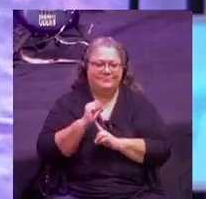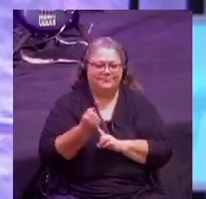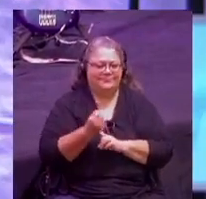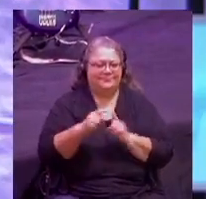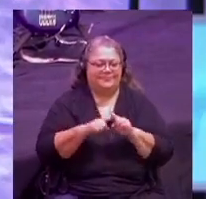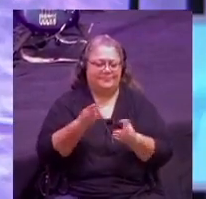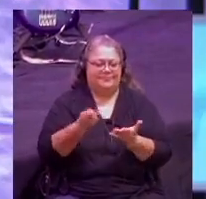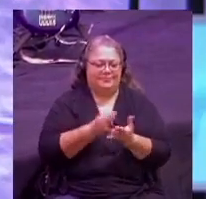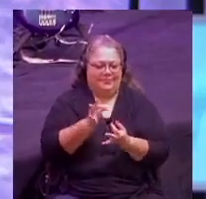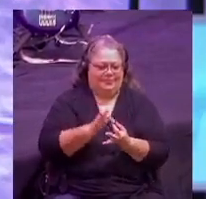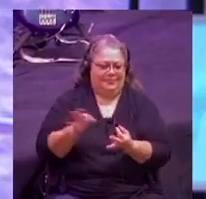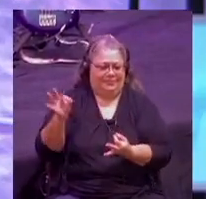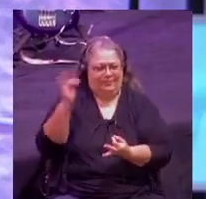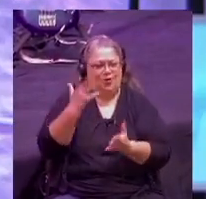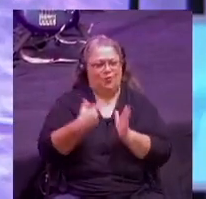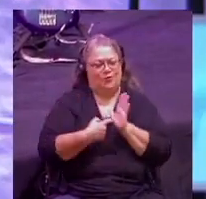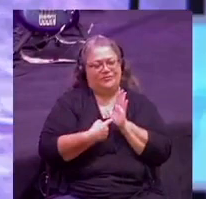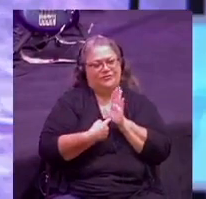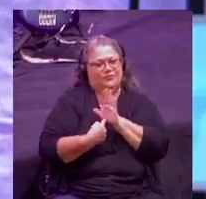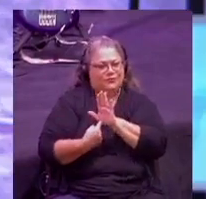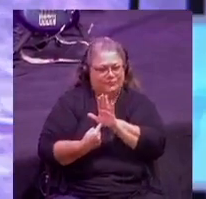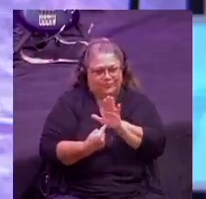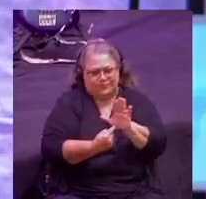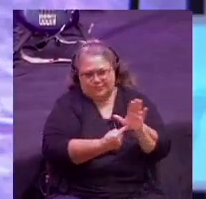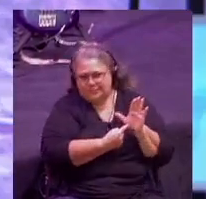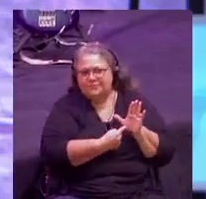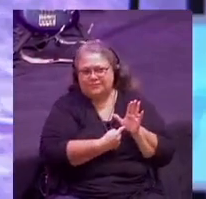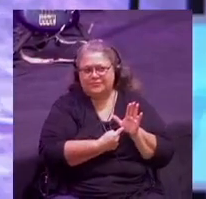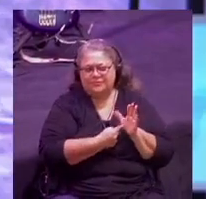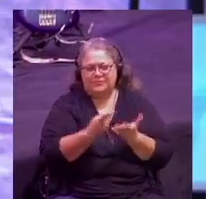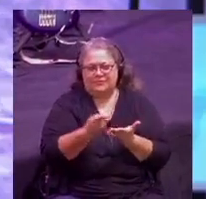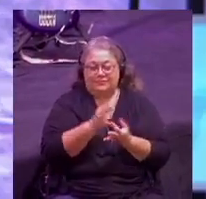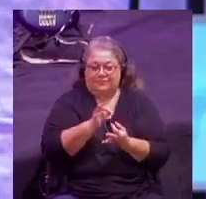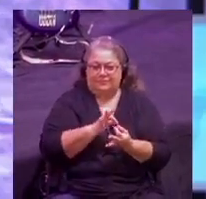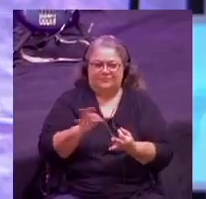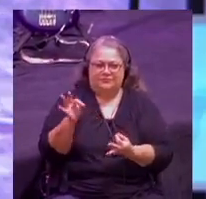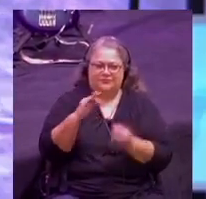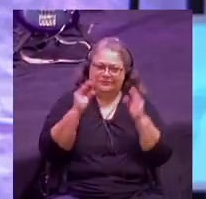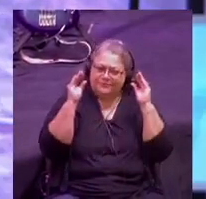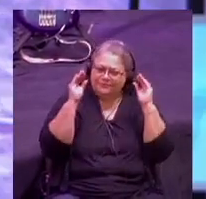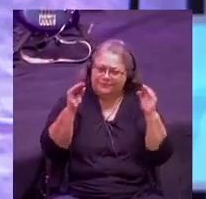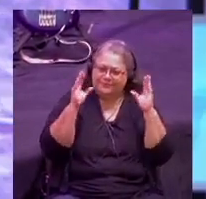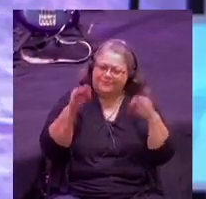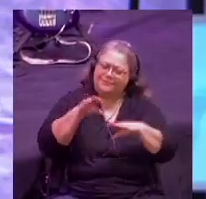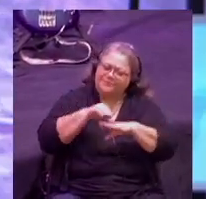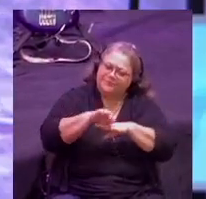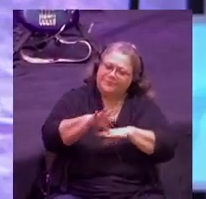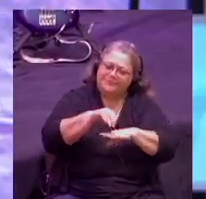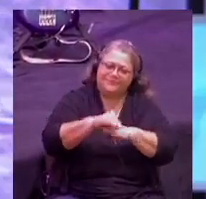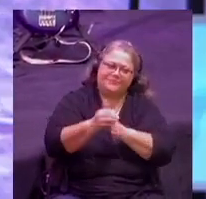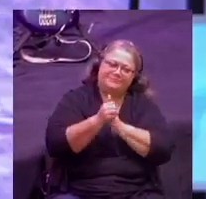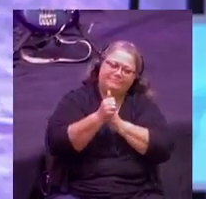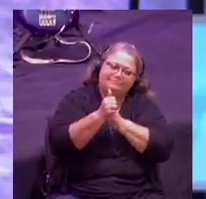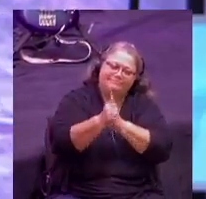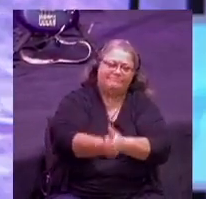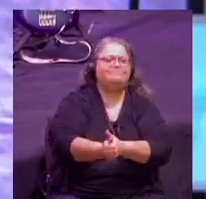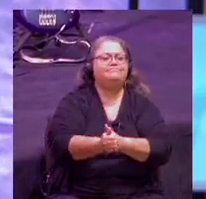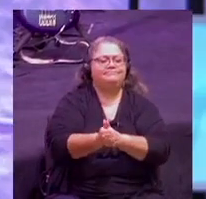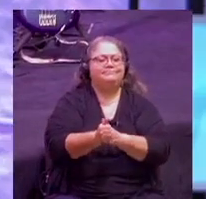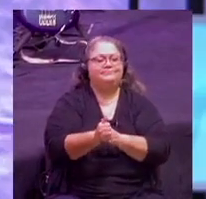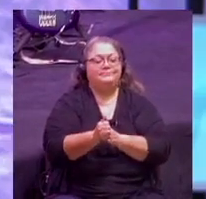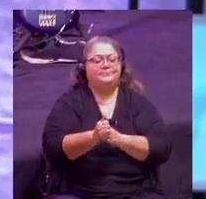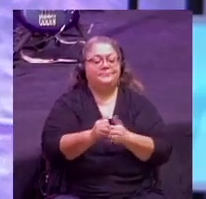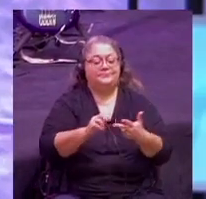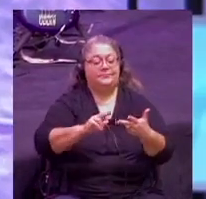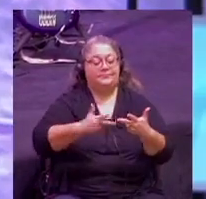Holy Spirit wants to reveal these things to you. The Holy Spirit wants to teach you and counsel you and guide you. The third